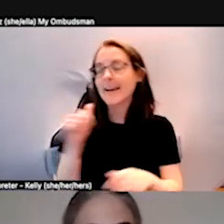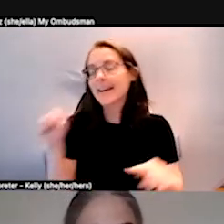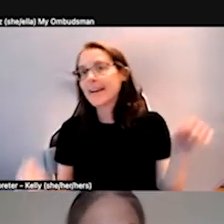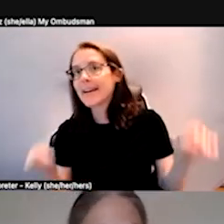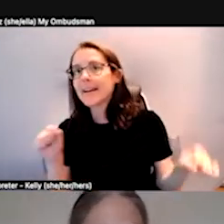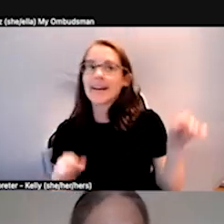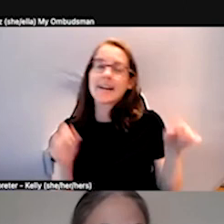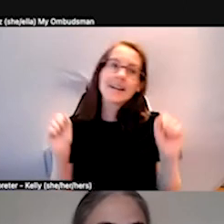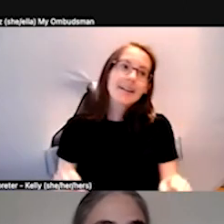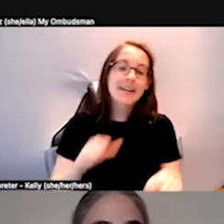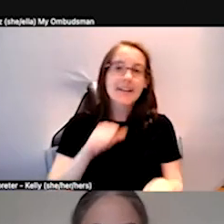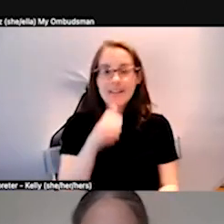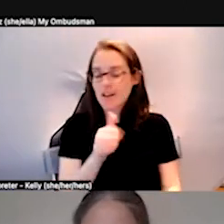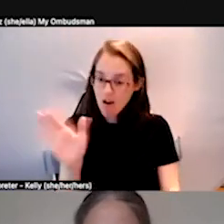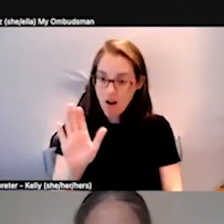in Massachusetts.